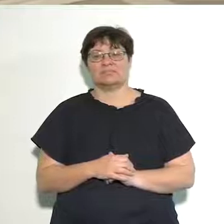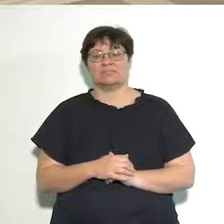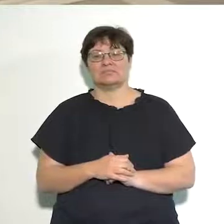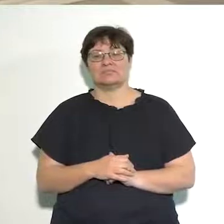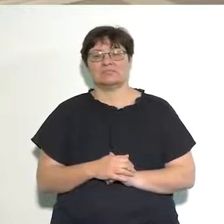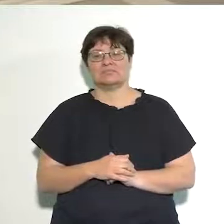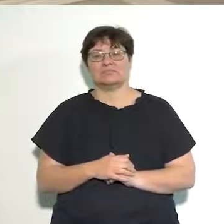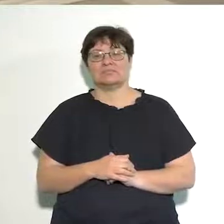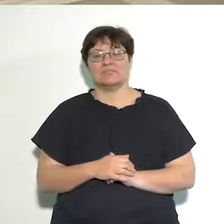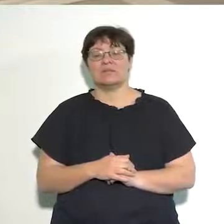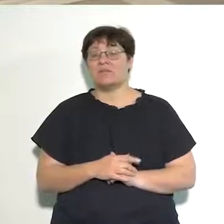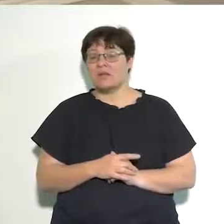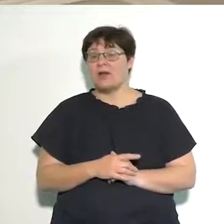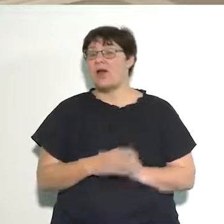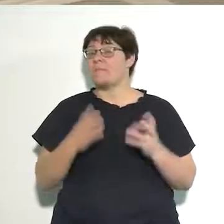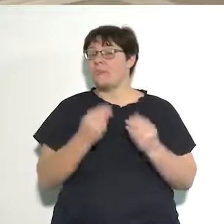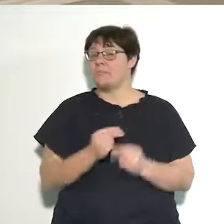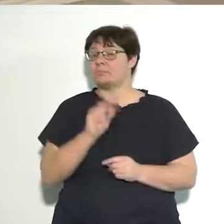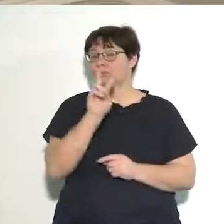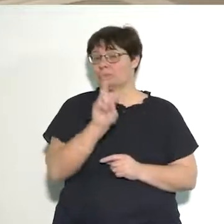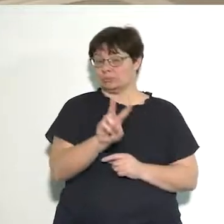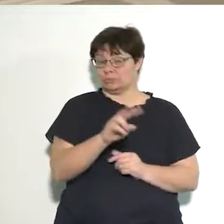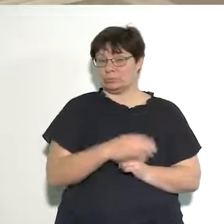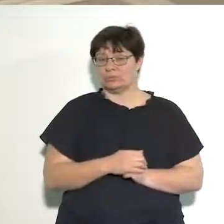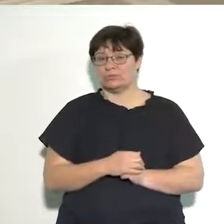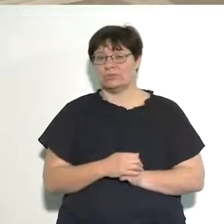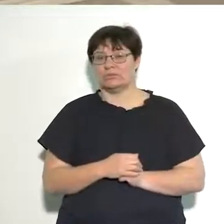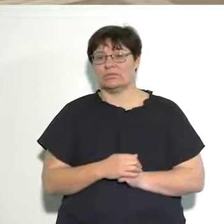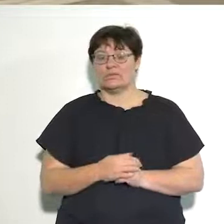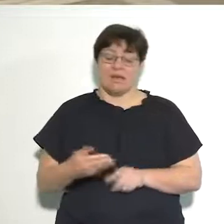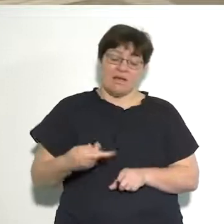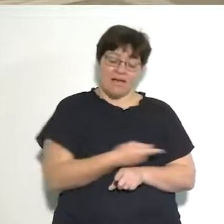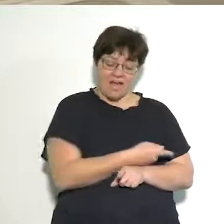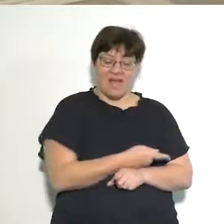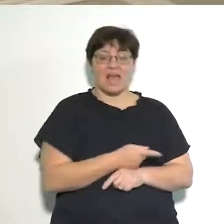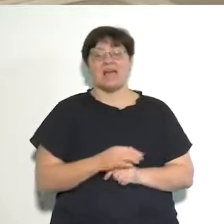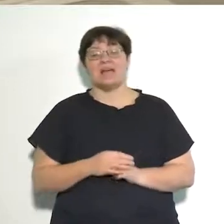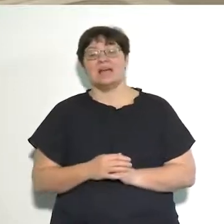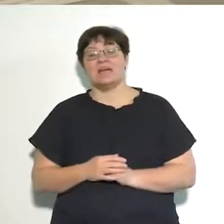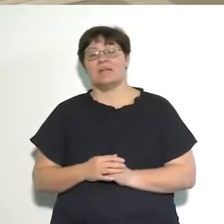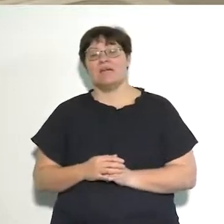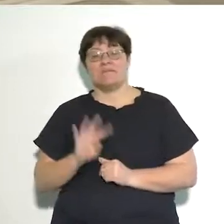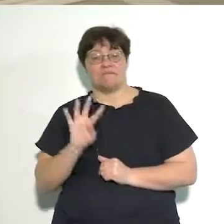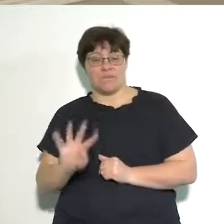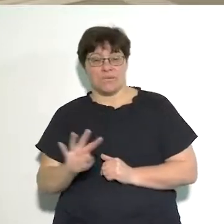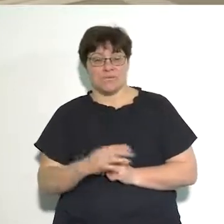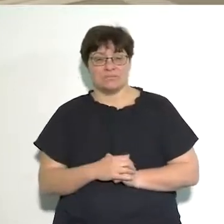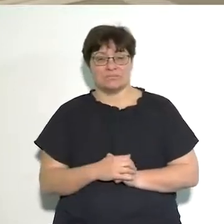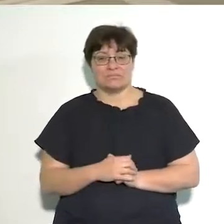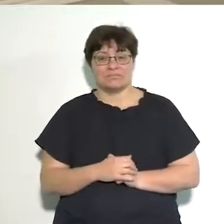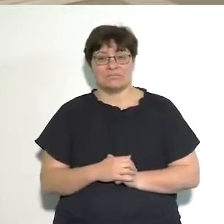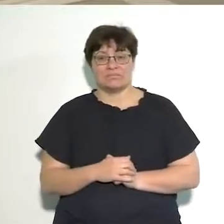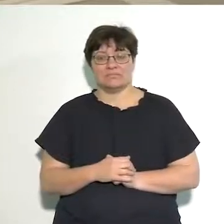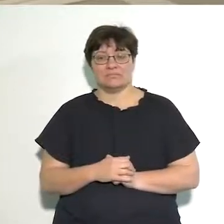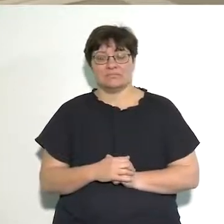inside, you will push the box open and you would write the number 2. And on the other side, a number 4.